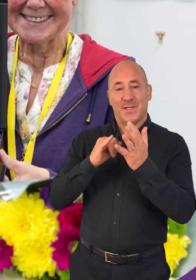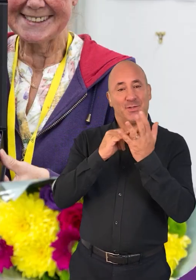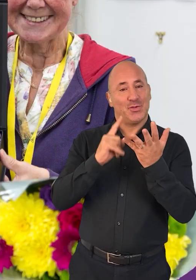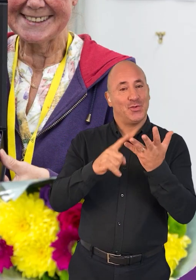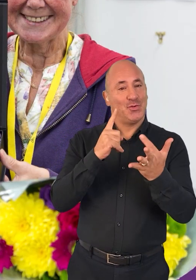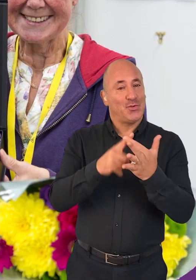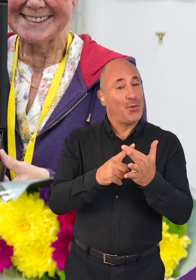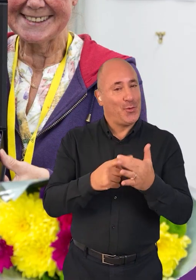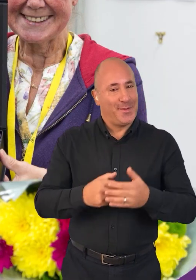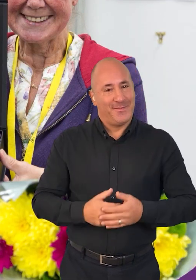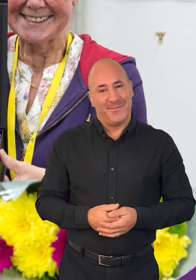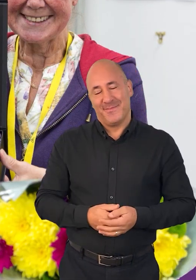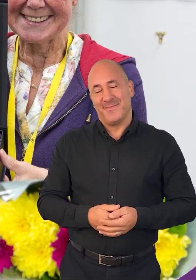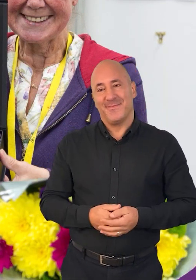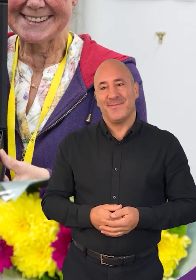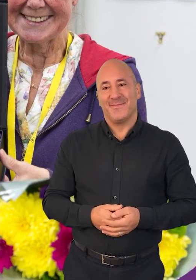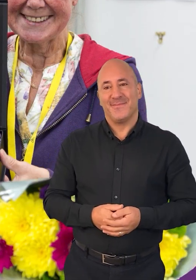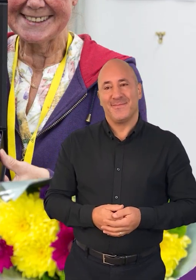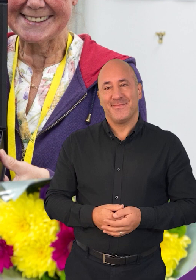Sue McKevitt.